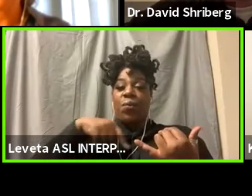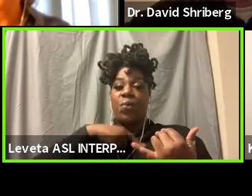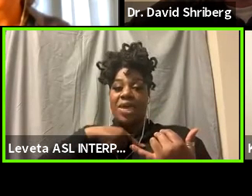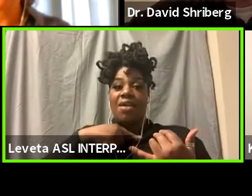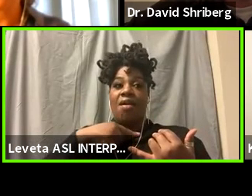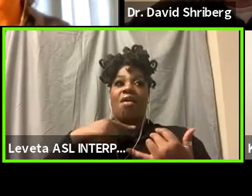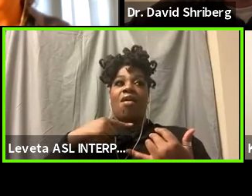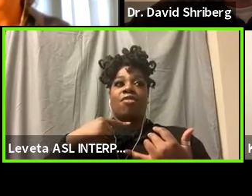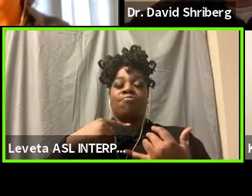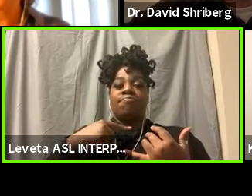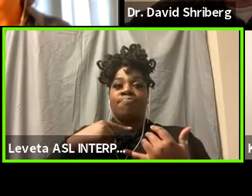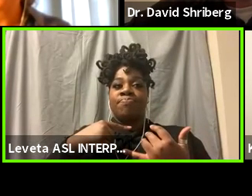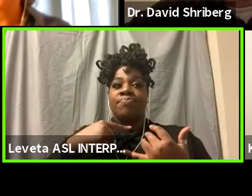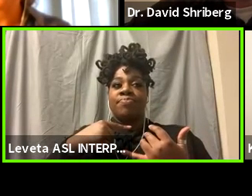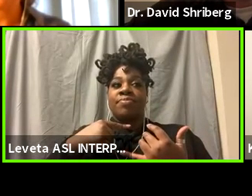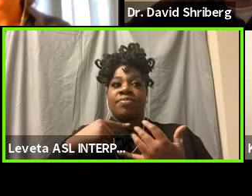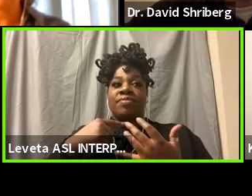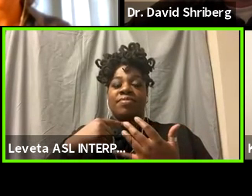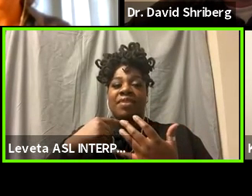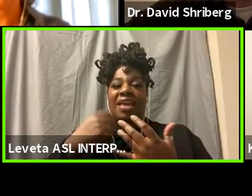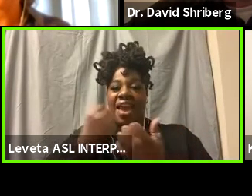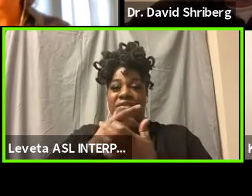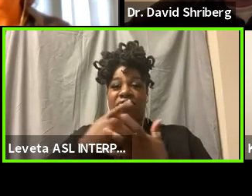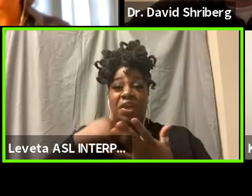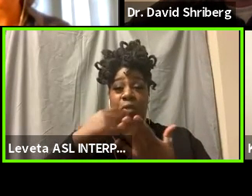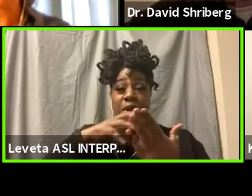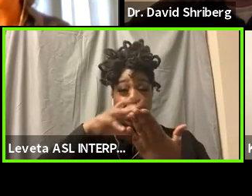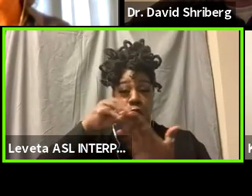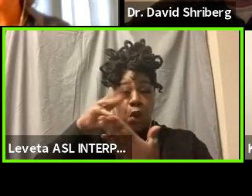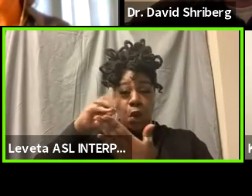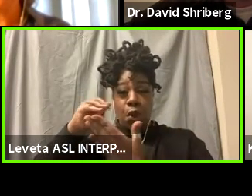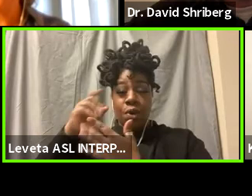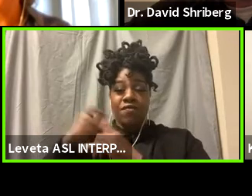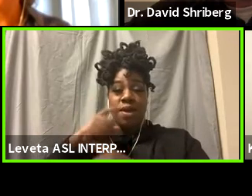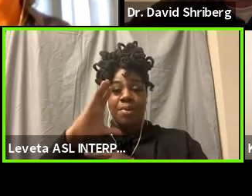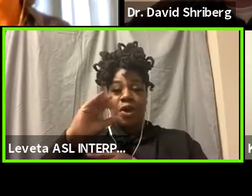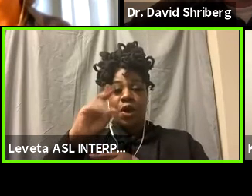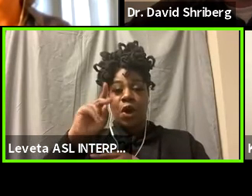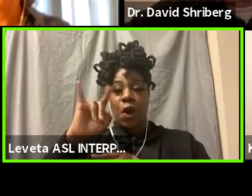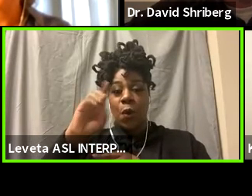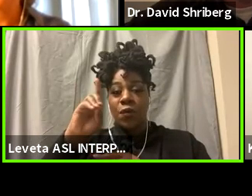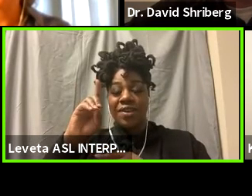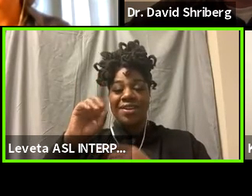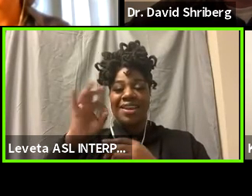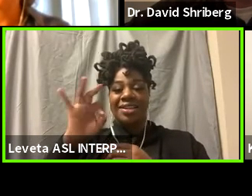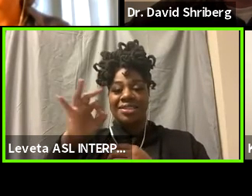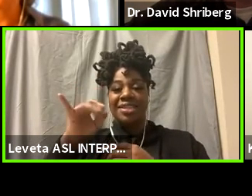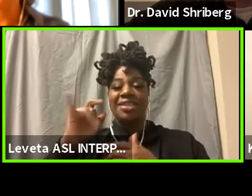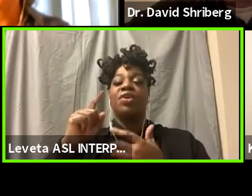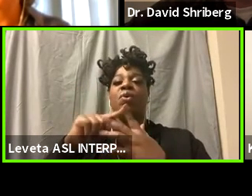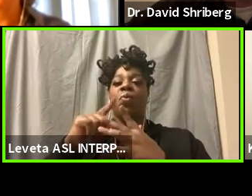taking what we learned from COVID-19 and building out a social emotional learning